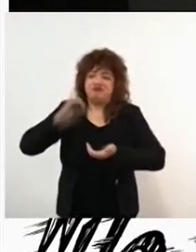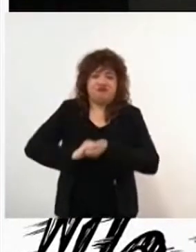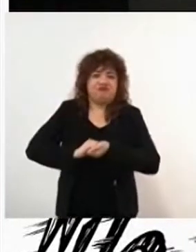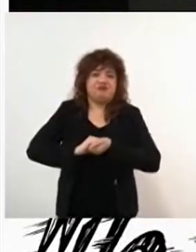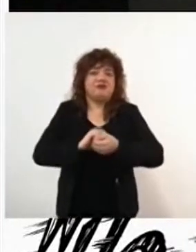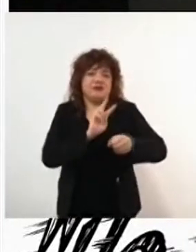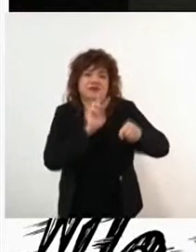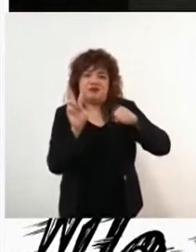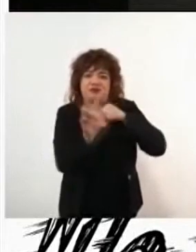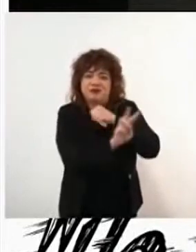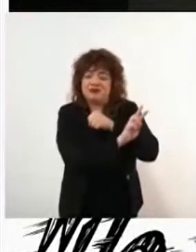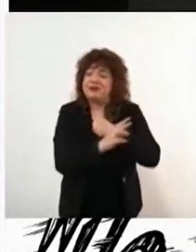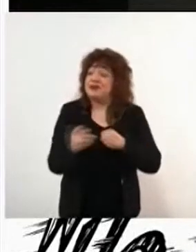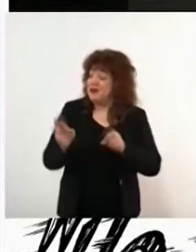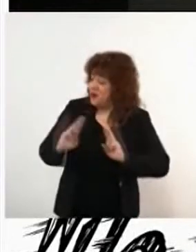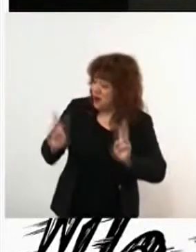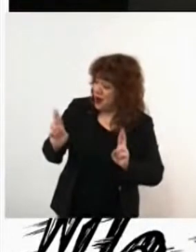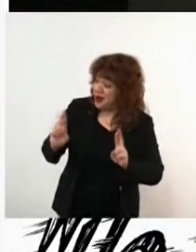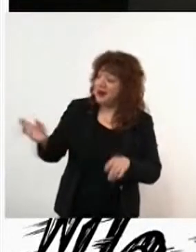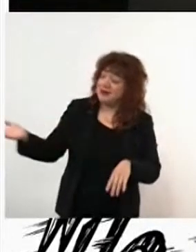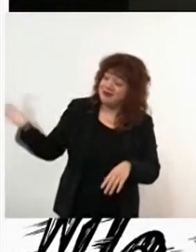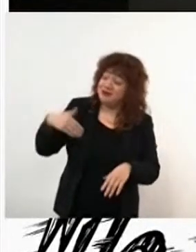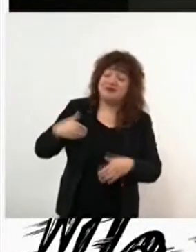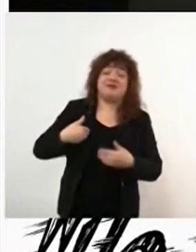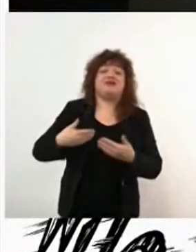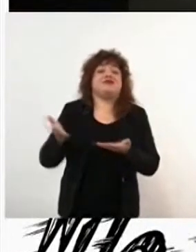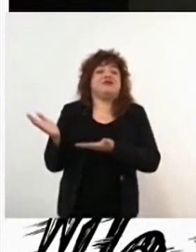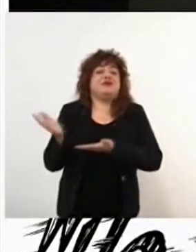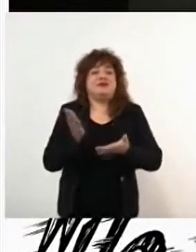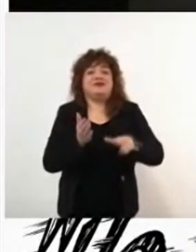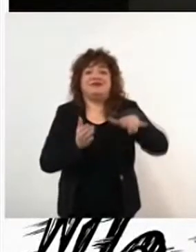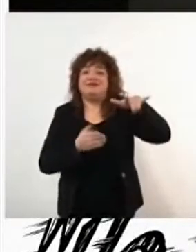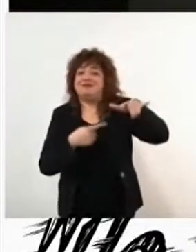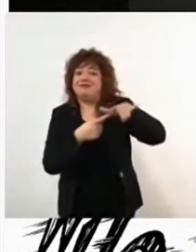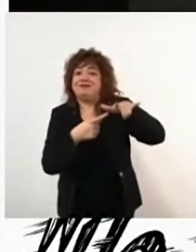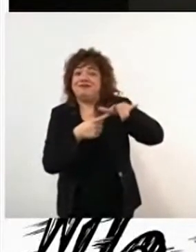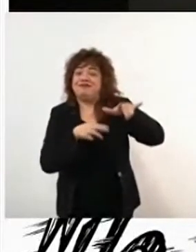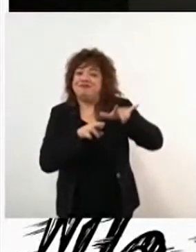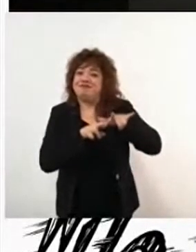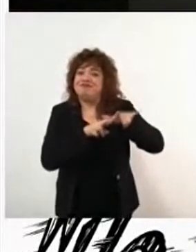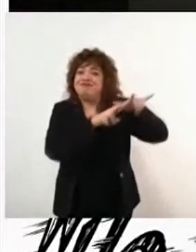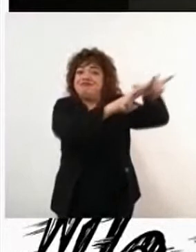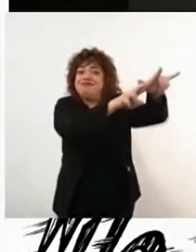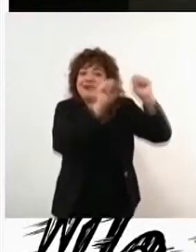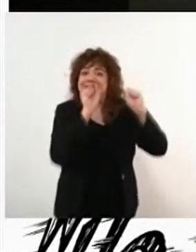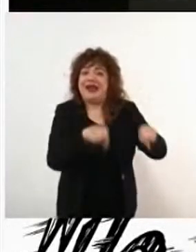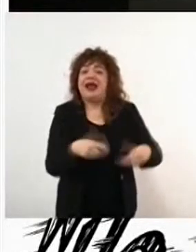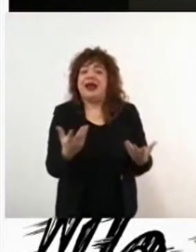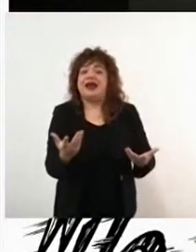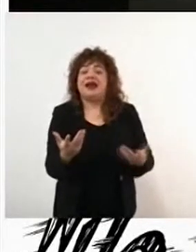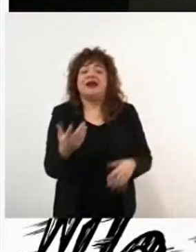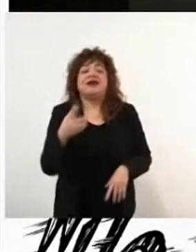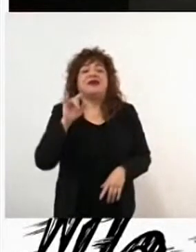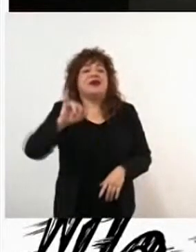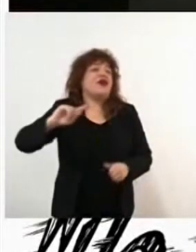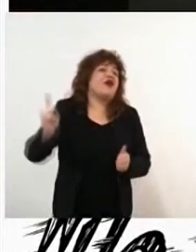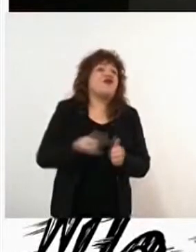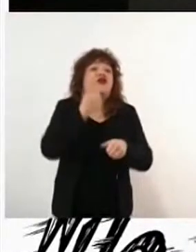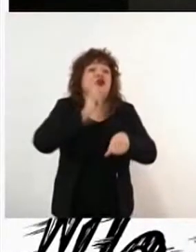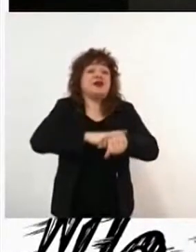can send a 747 and operate out of their own country and launch satellites for the first time.